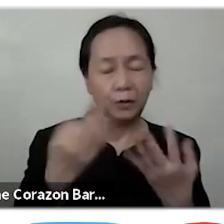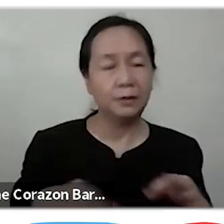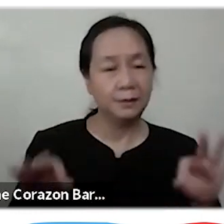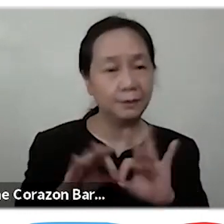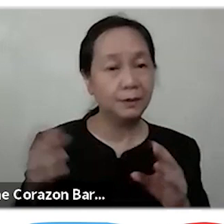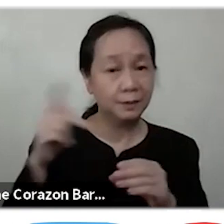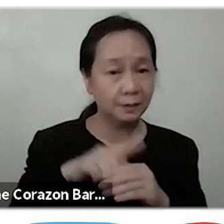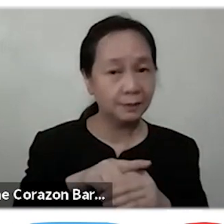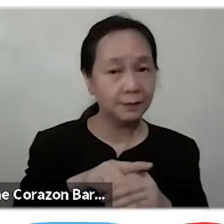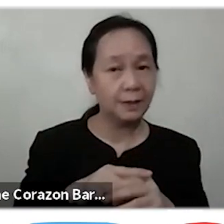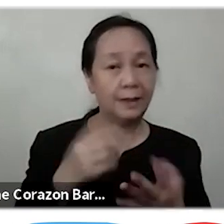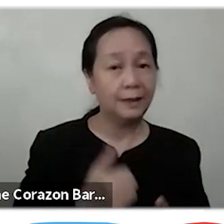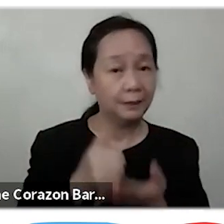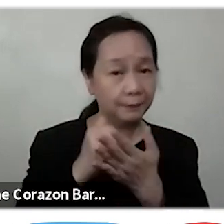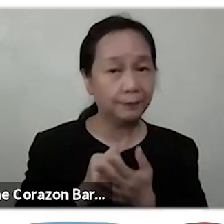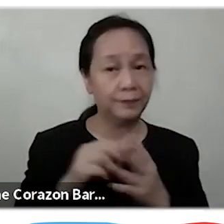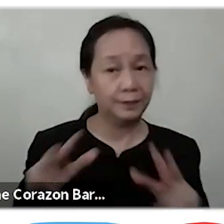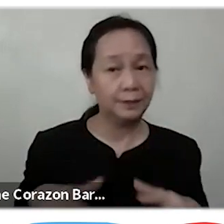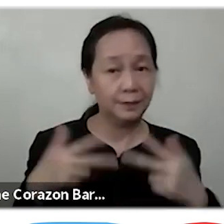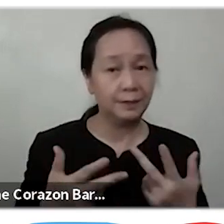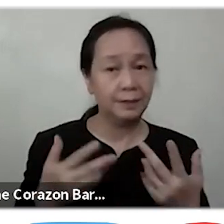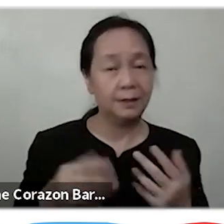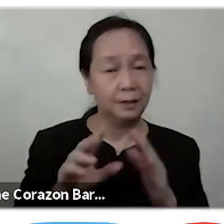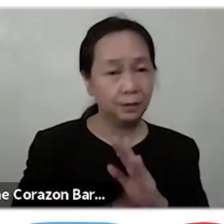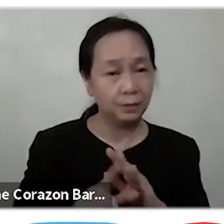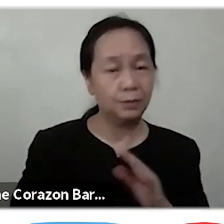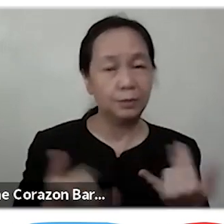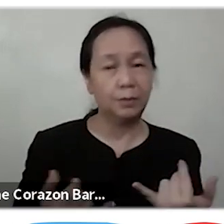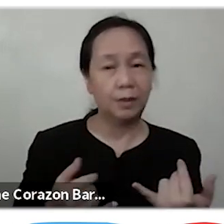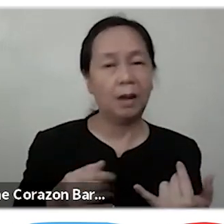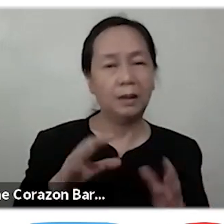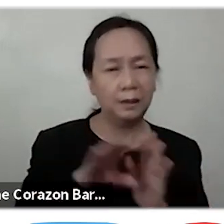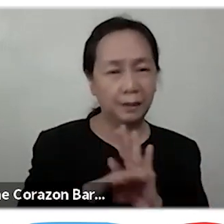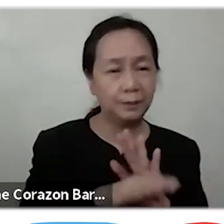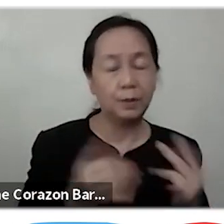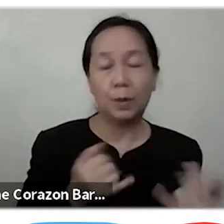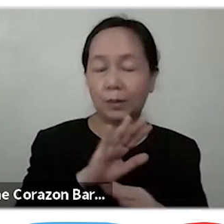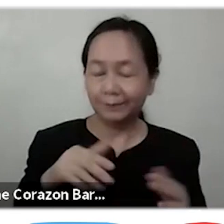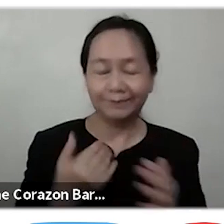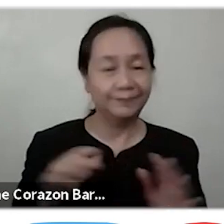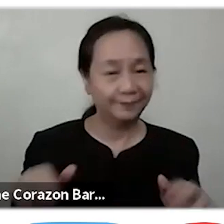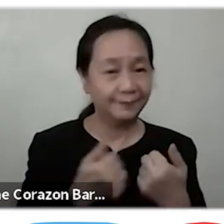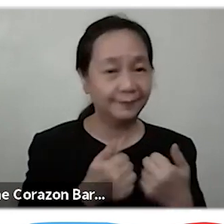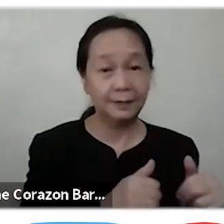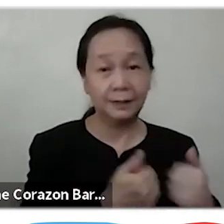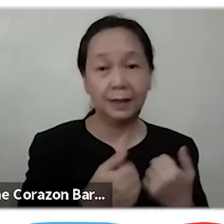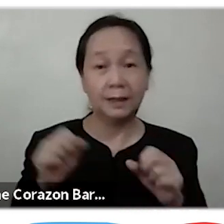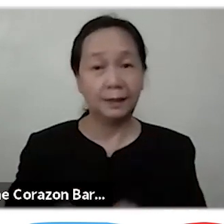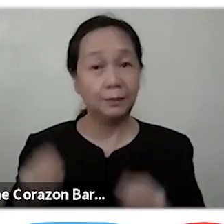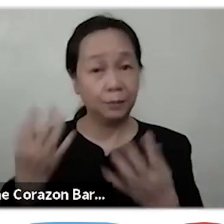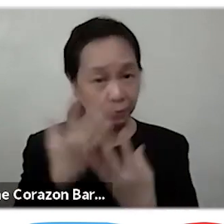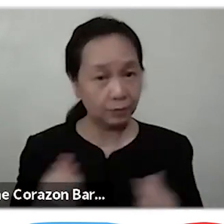in reducing online violence, cybercrime, and all these types of things. And all the challenges can be solved with this, I